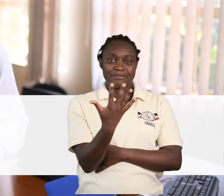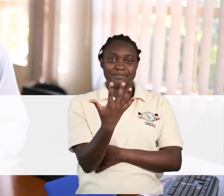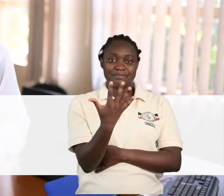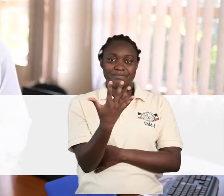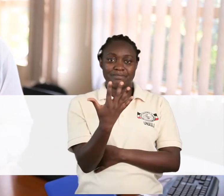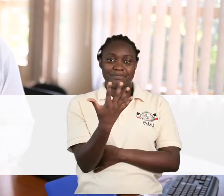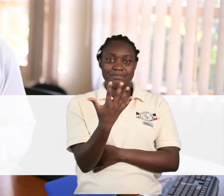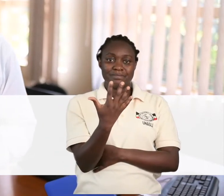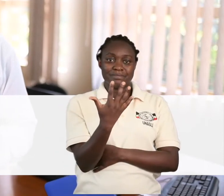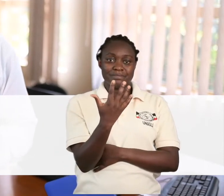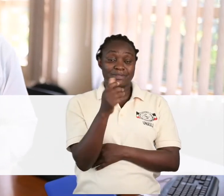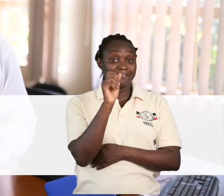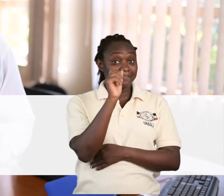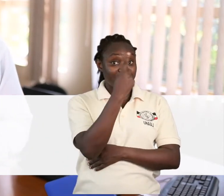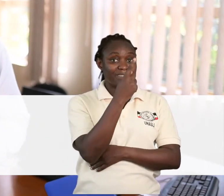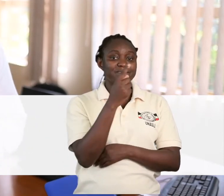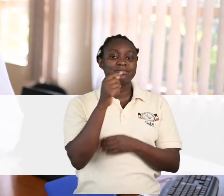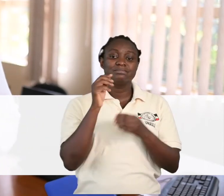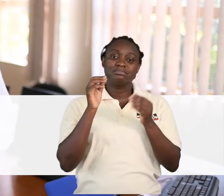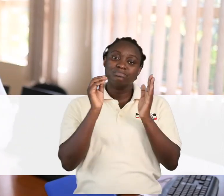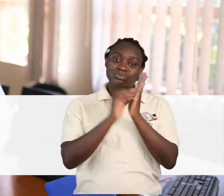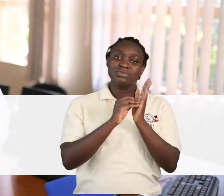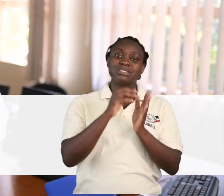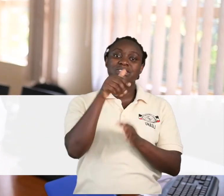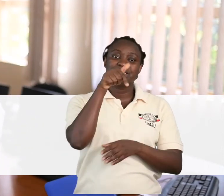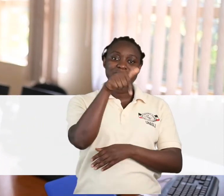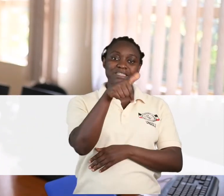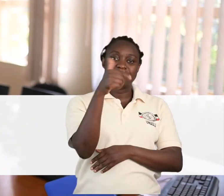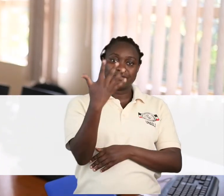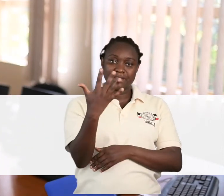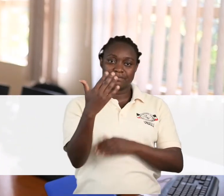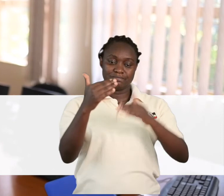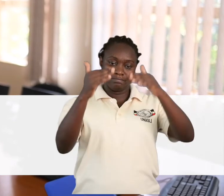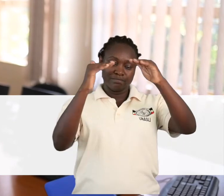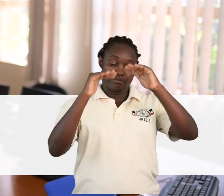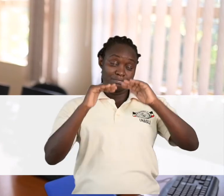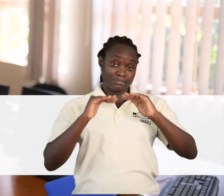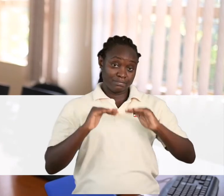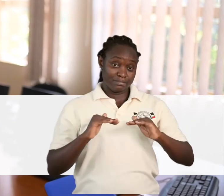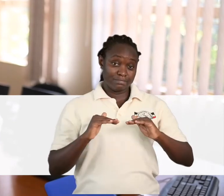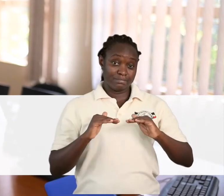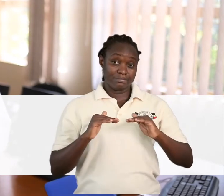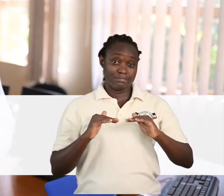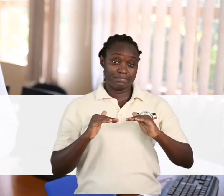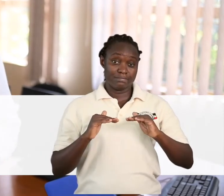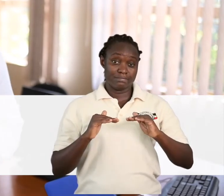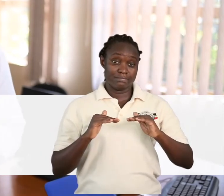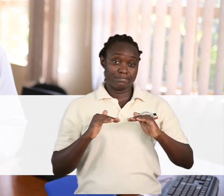I said number 1 is 75. Number 2 is